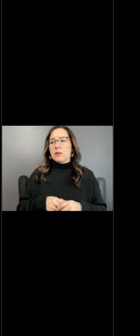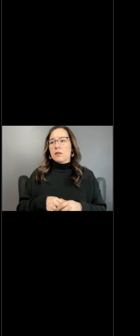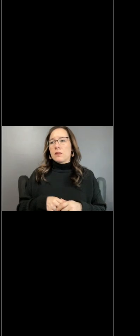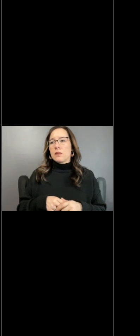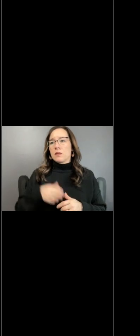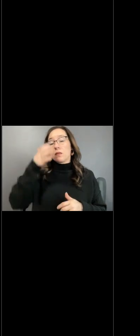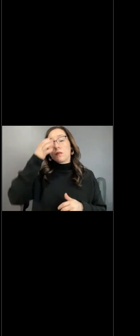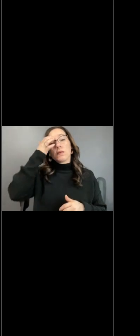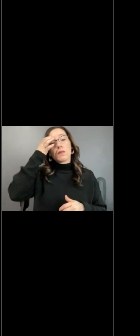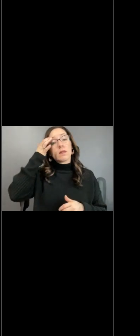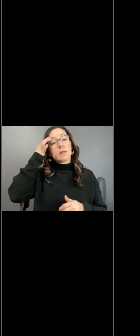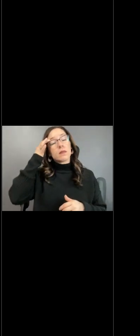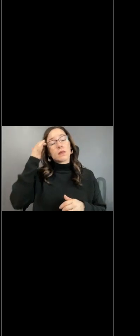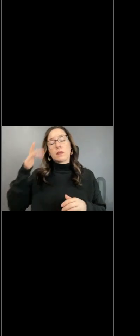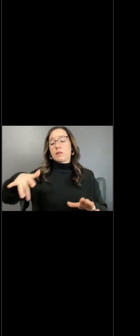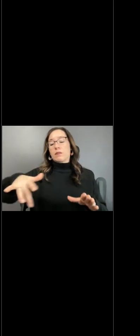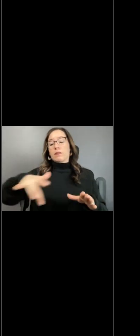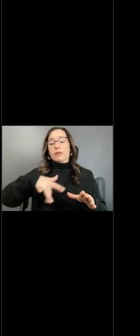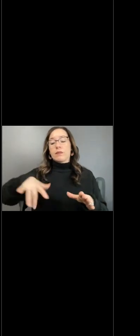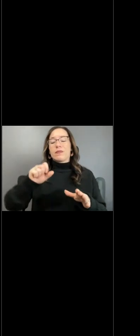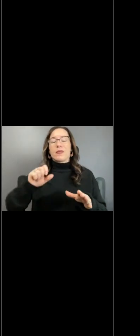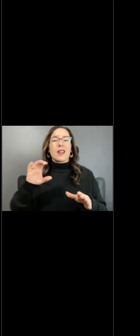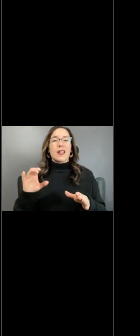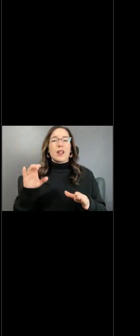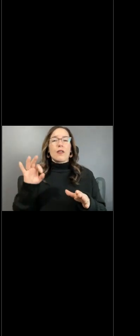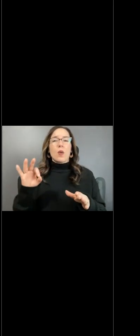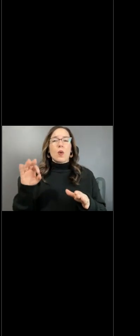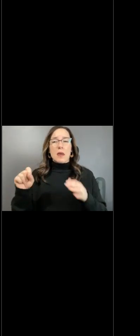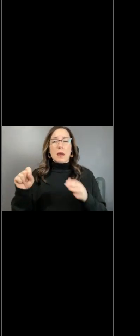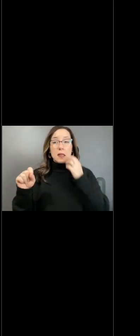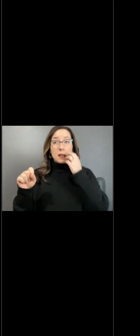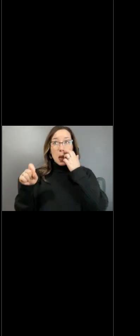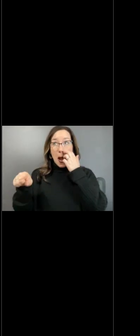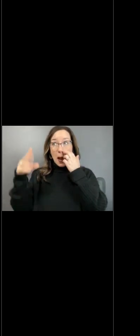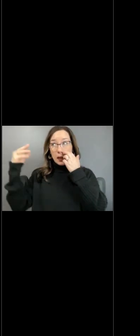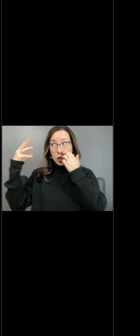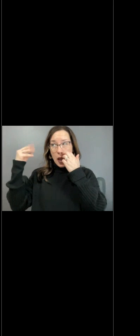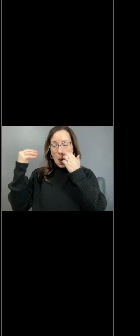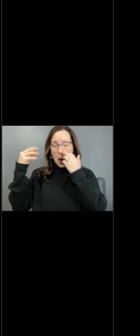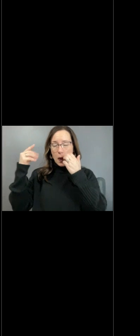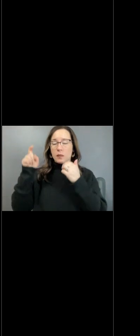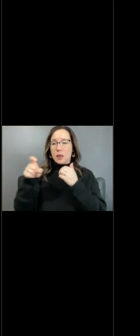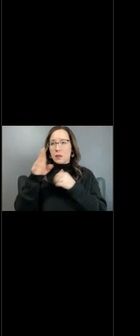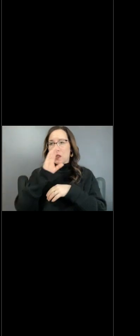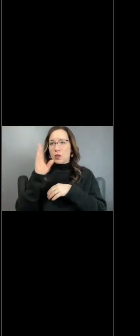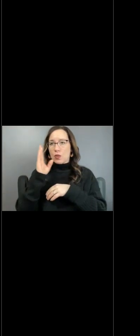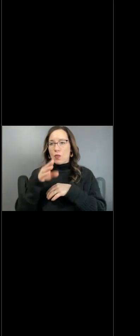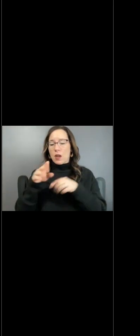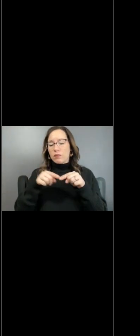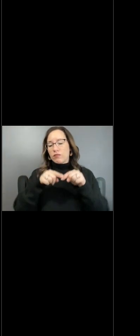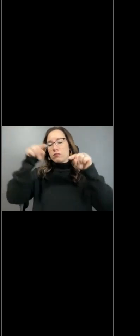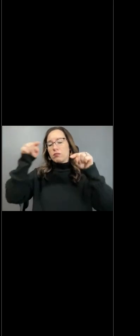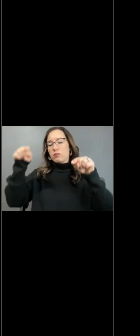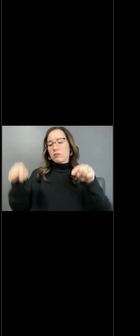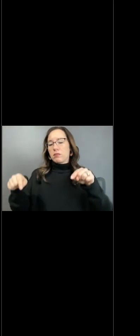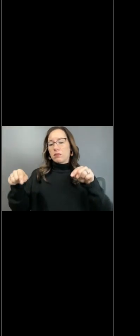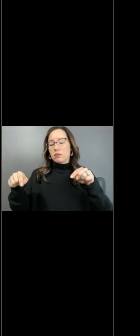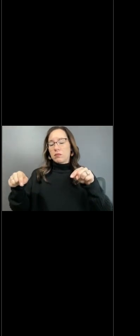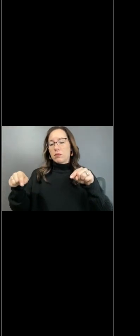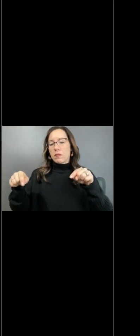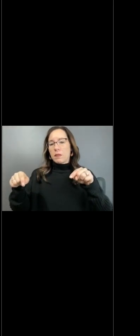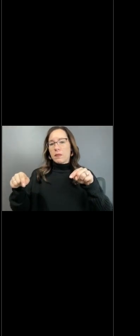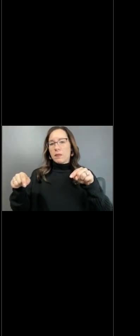floor space at the shower need to be directly adjacent to the curb